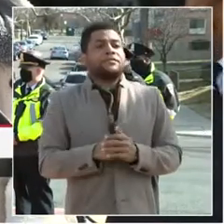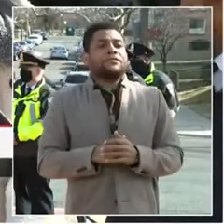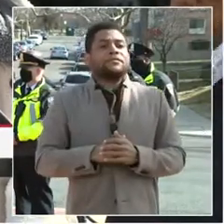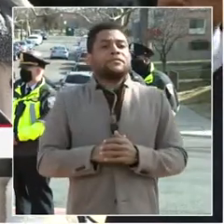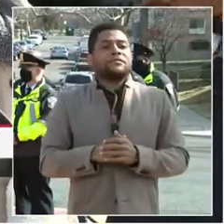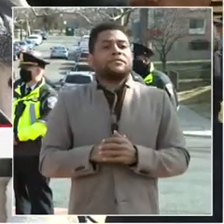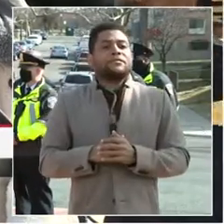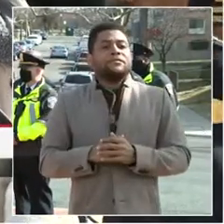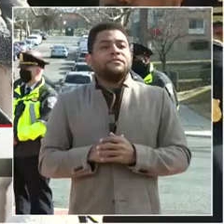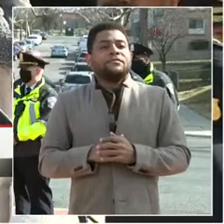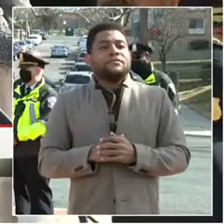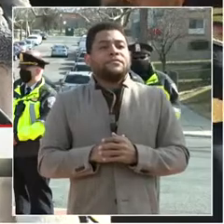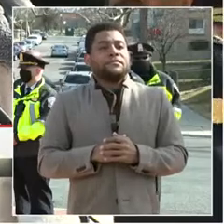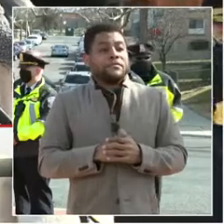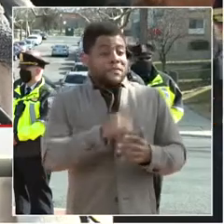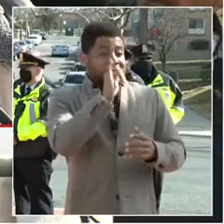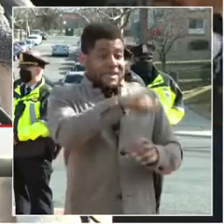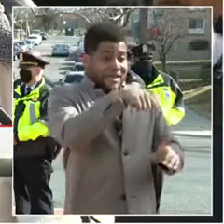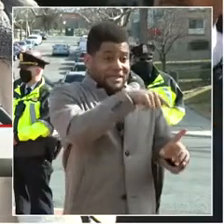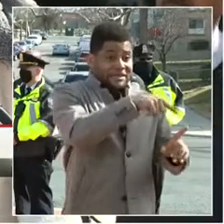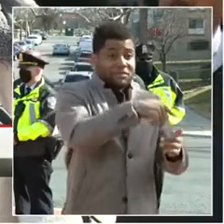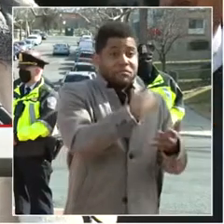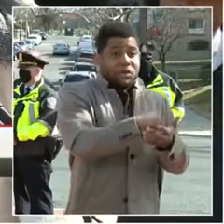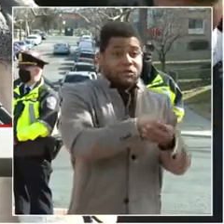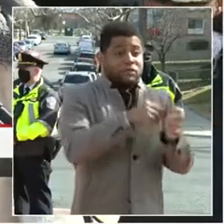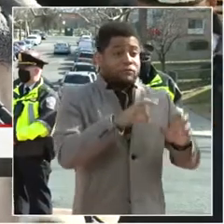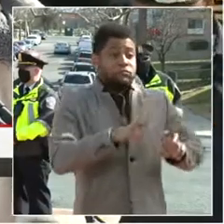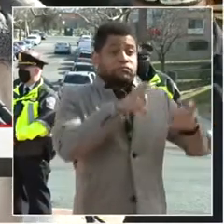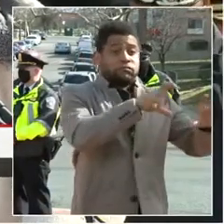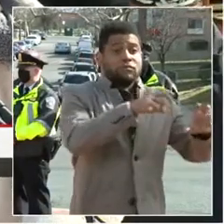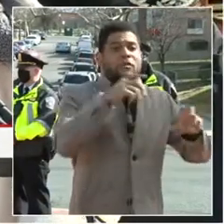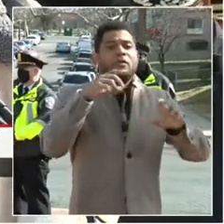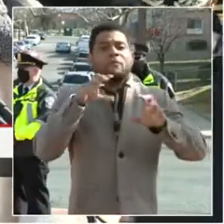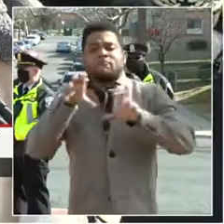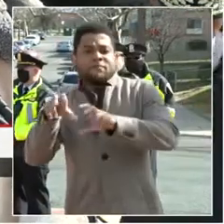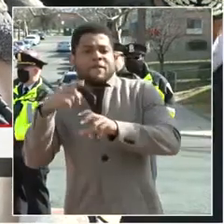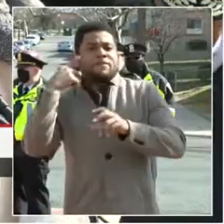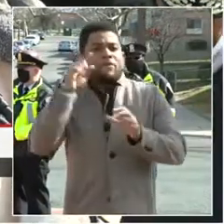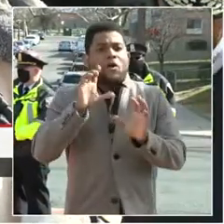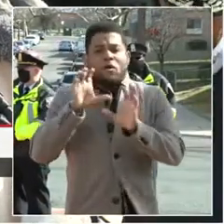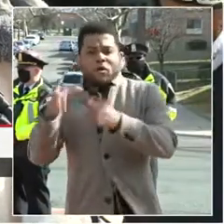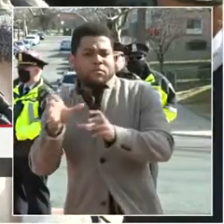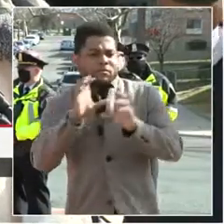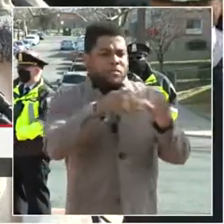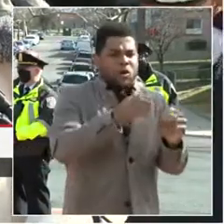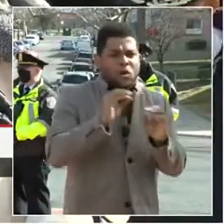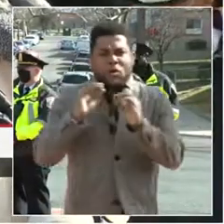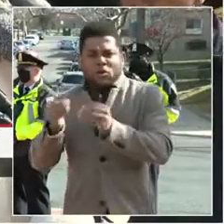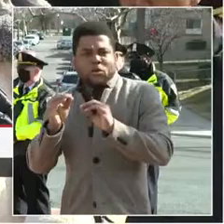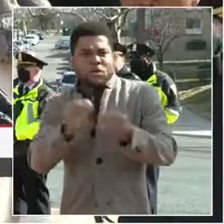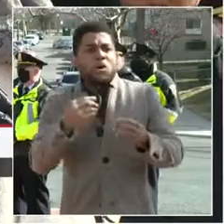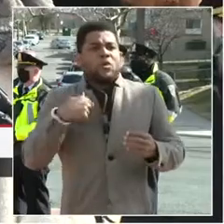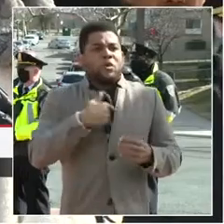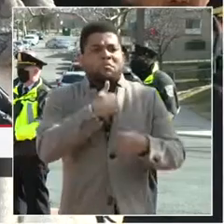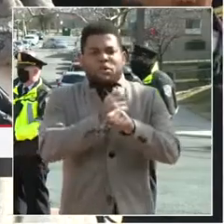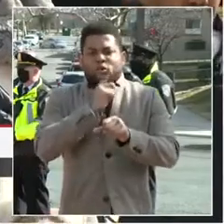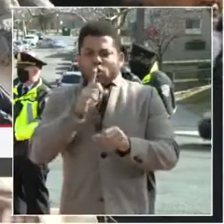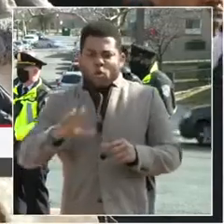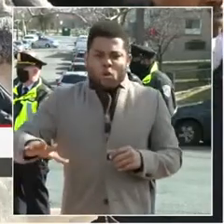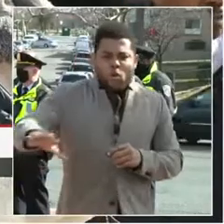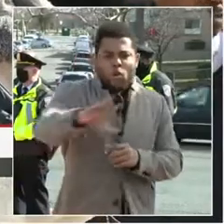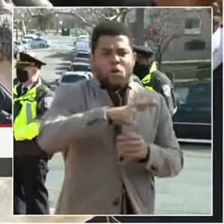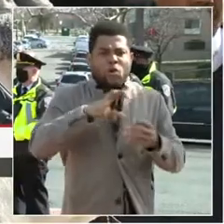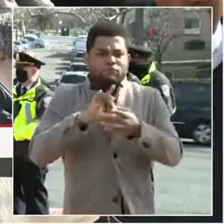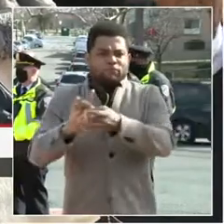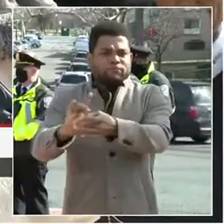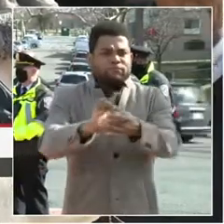Violence Interrupters and to the Cure the Streets folks, so that we can all have connect these persons to services that will